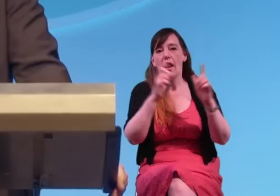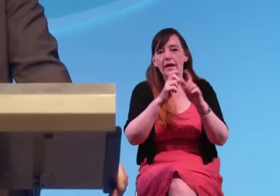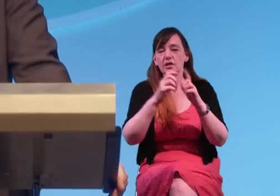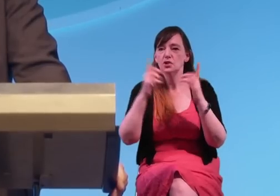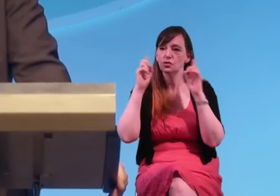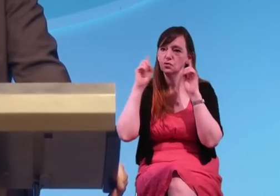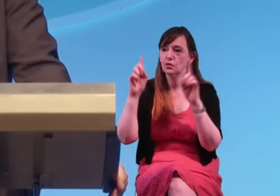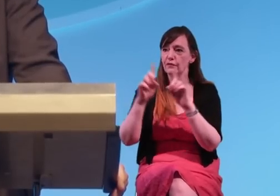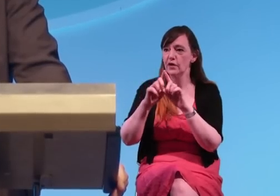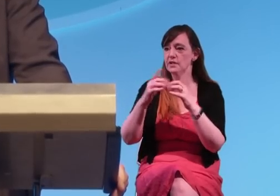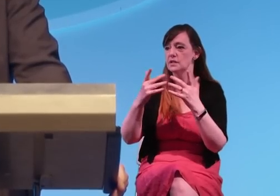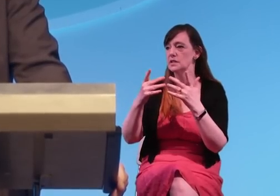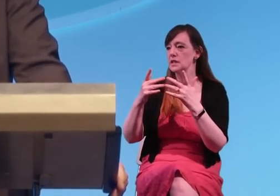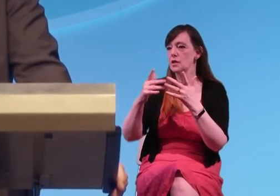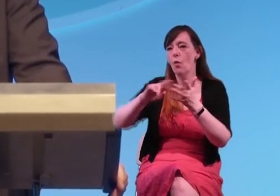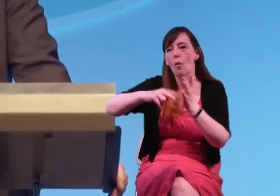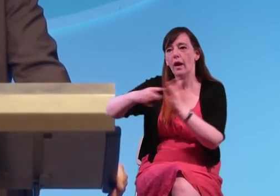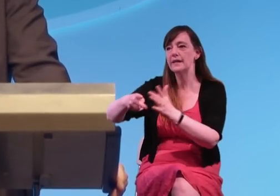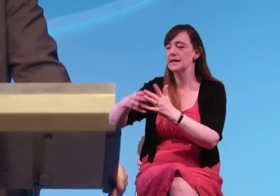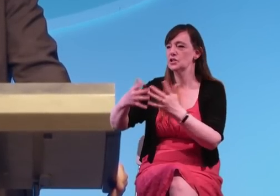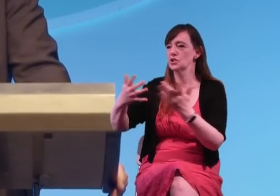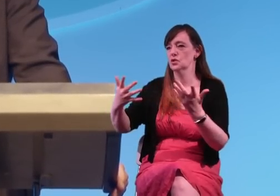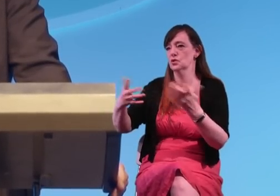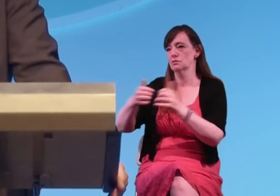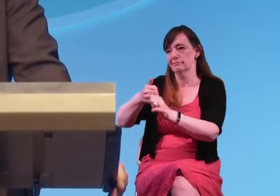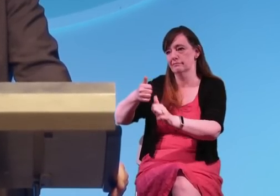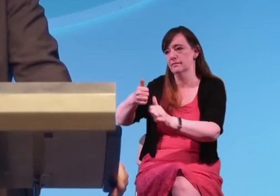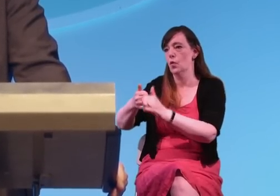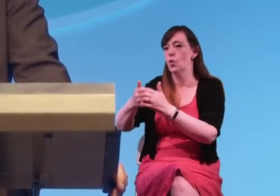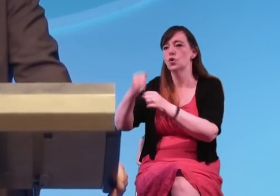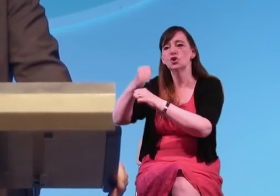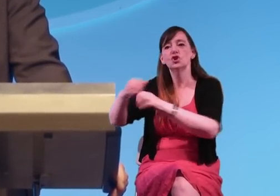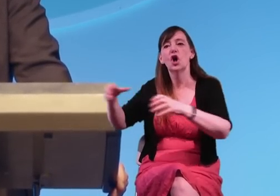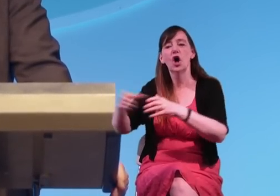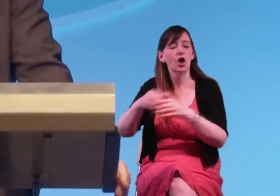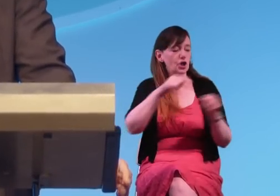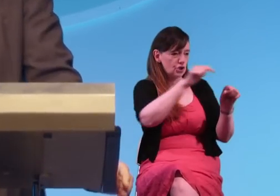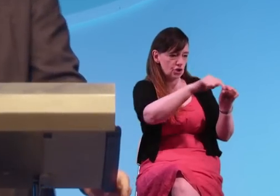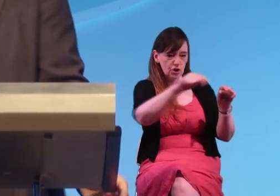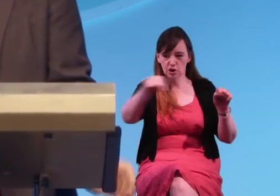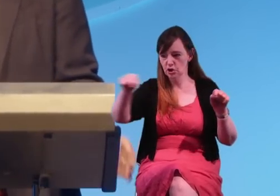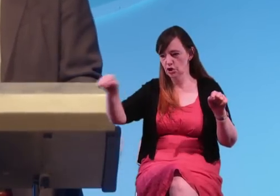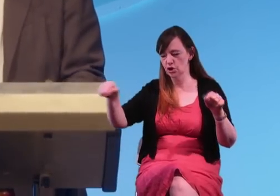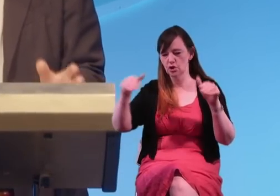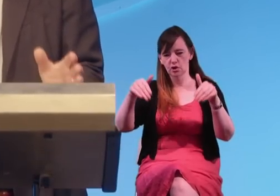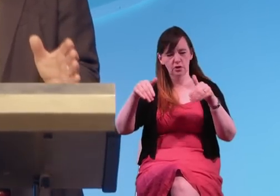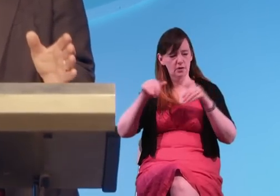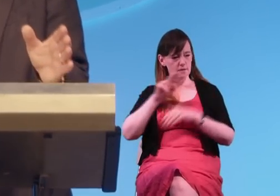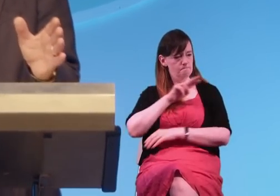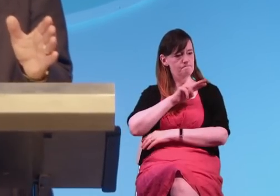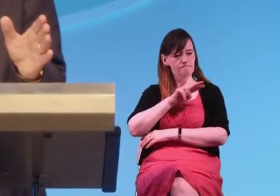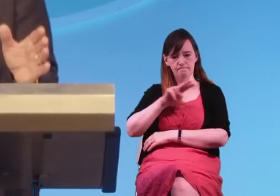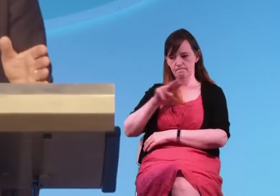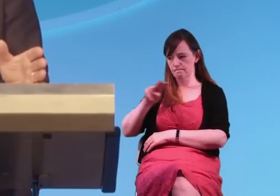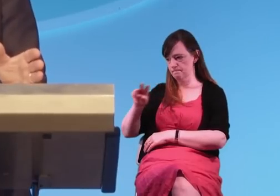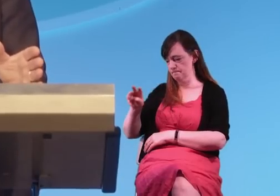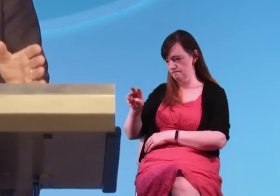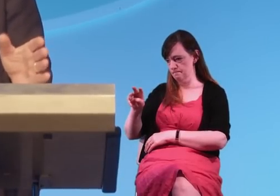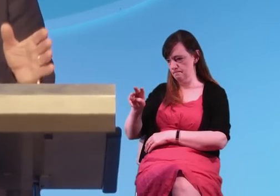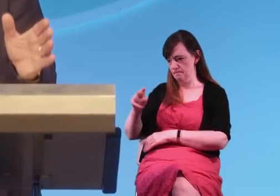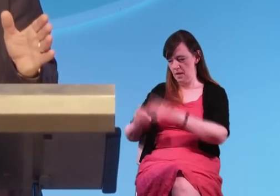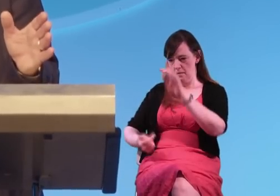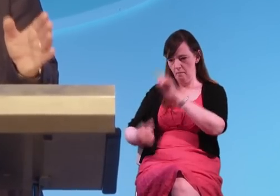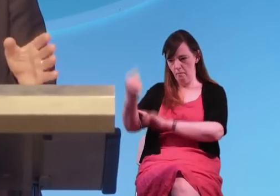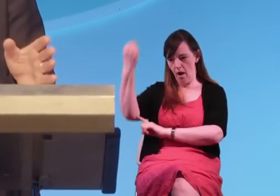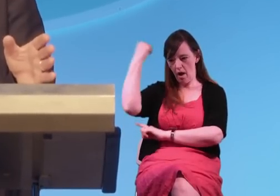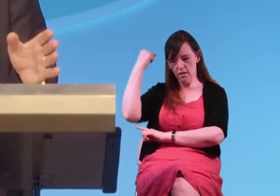or organizations or churches, and you say to yourself, how is it that something that was once so